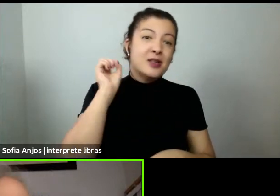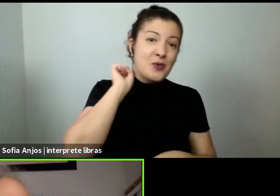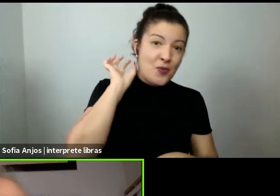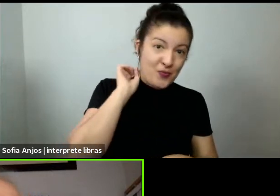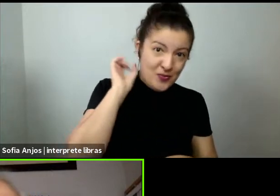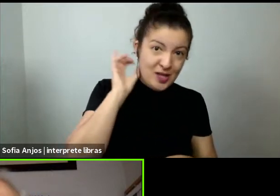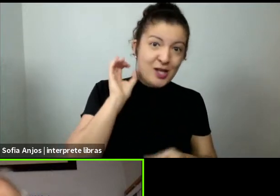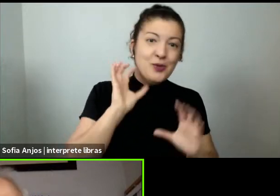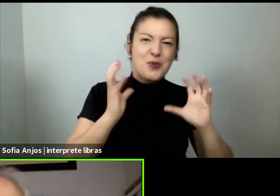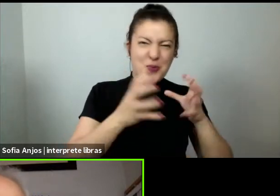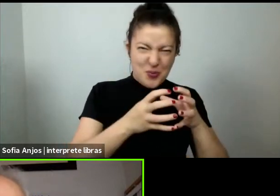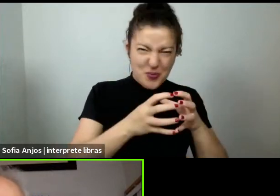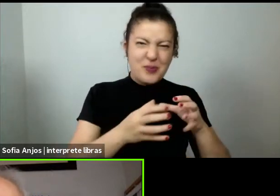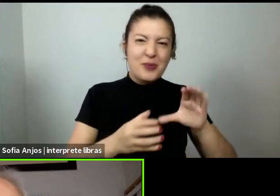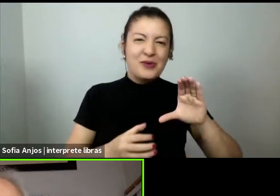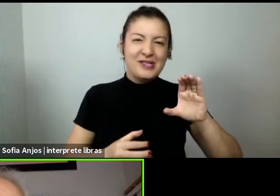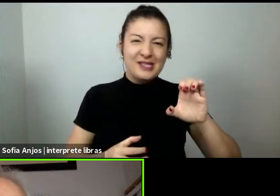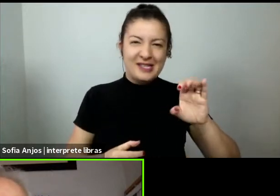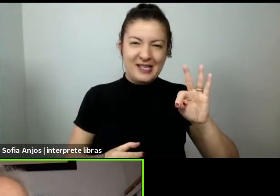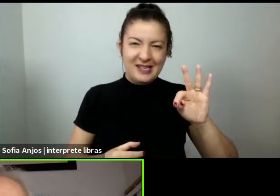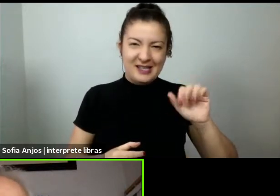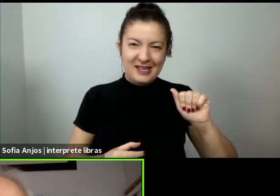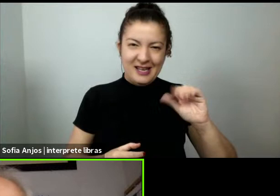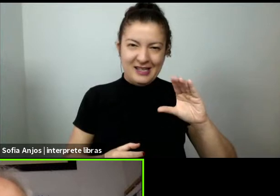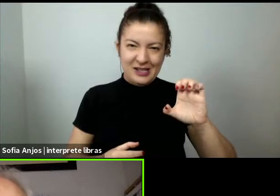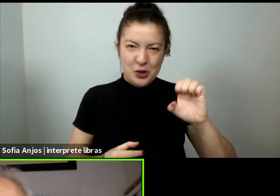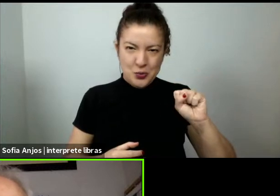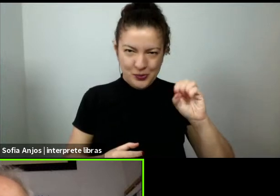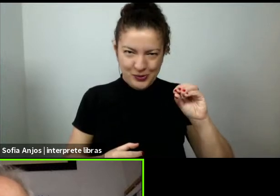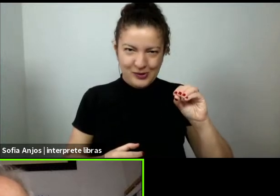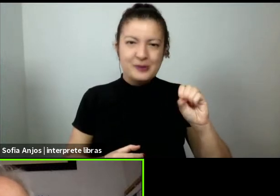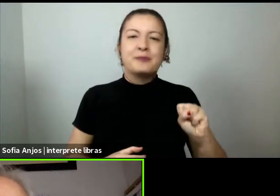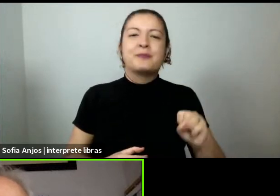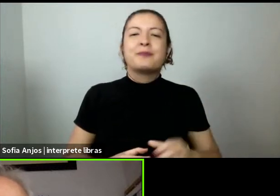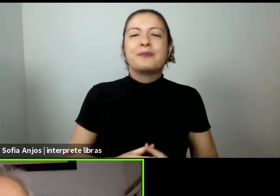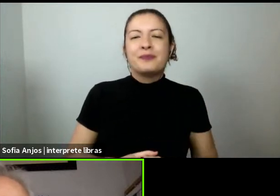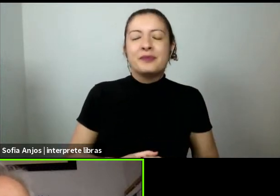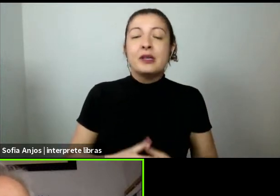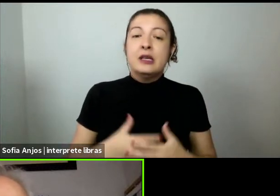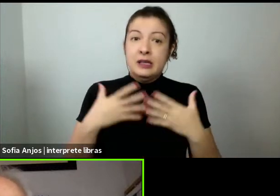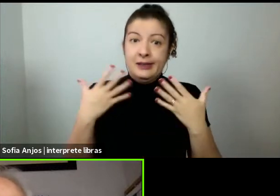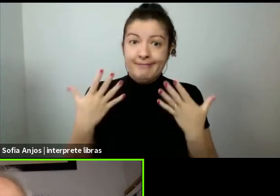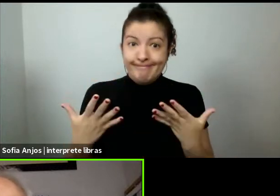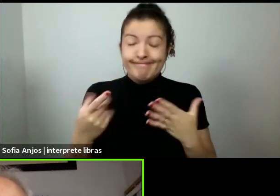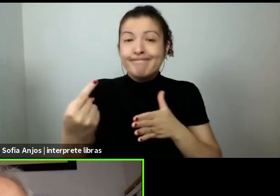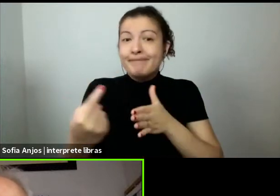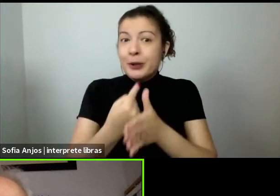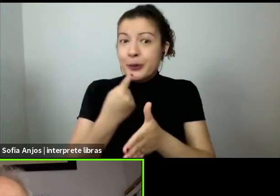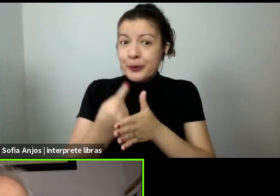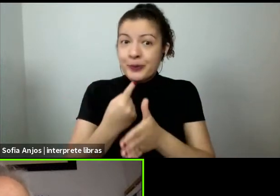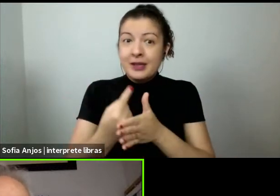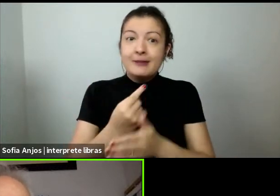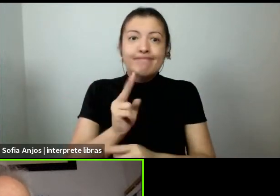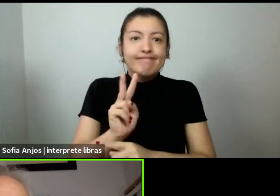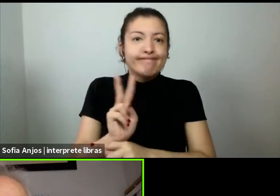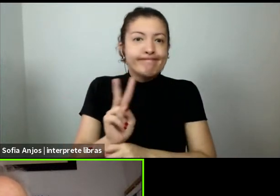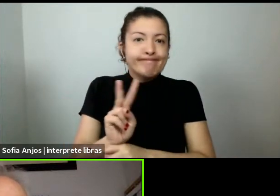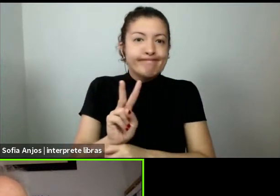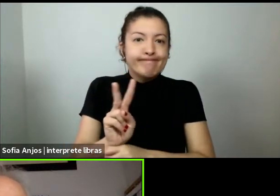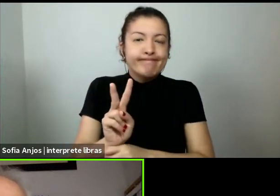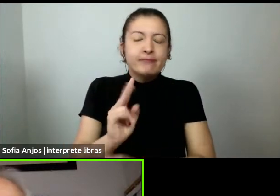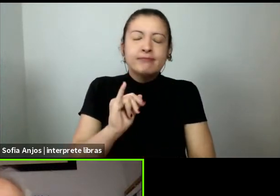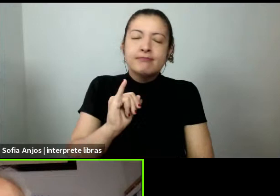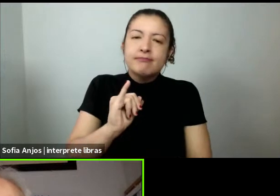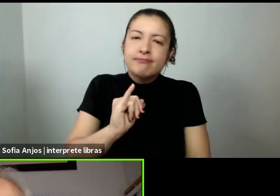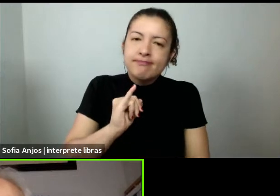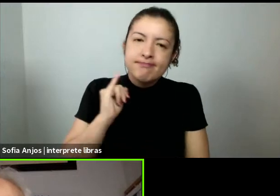enforcement, it's a huge issue. You know, it's one of the tools in terms of making a marine protected area work.